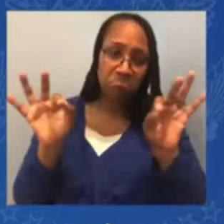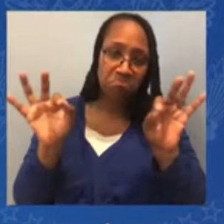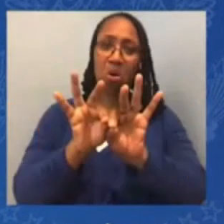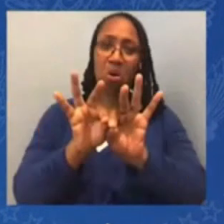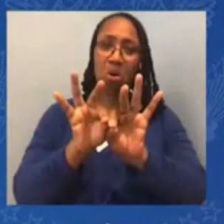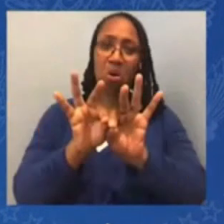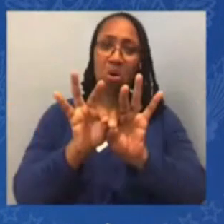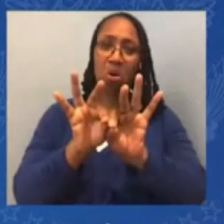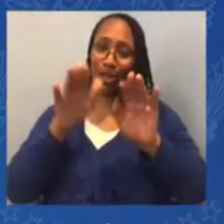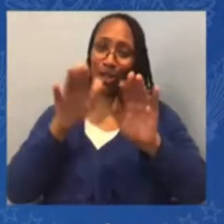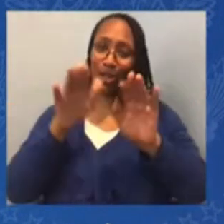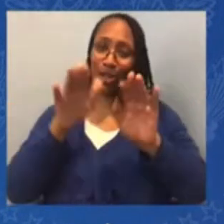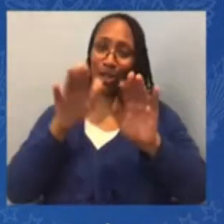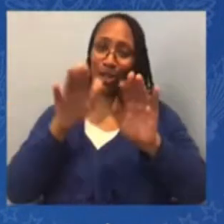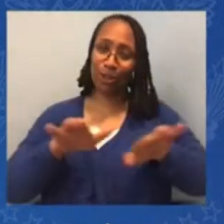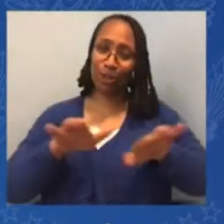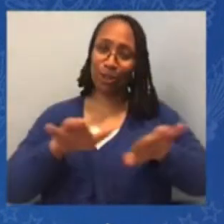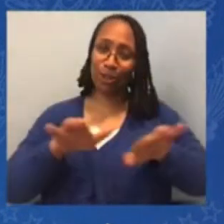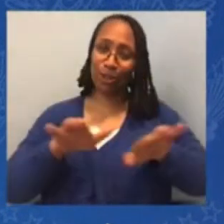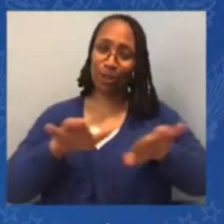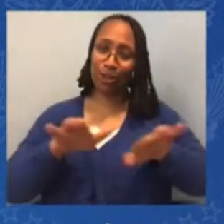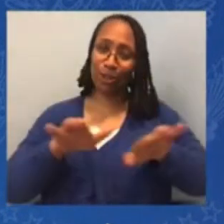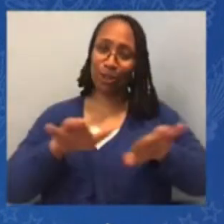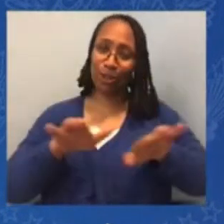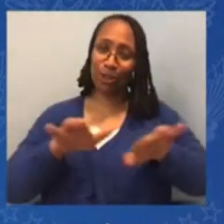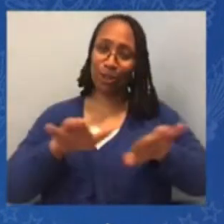him he would. And you